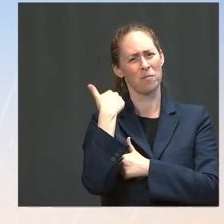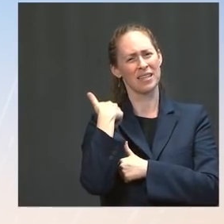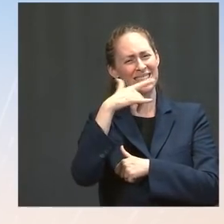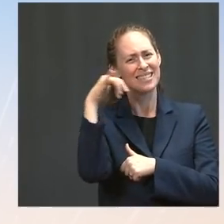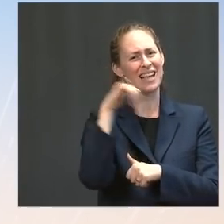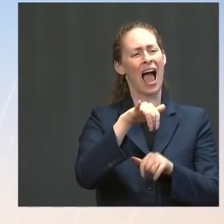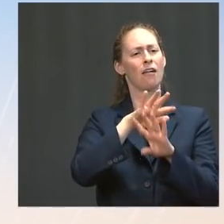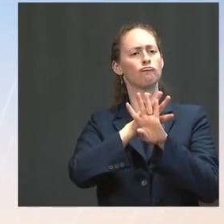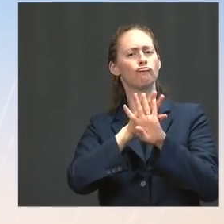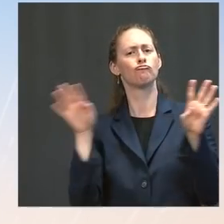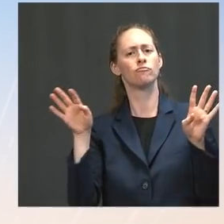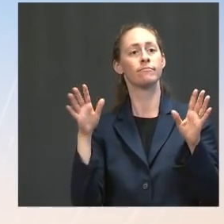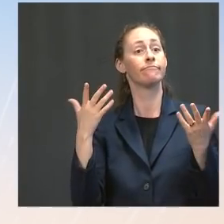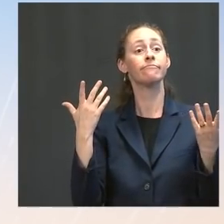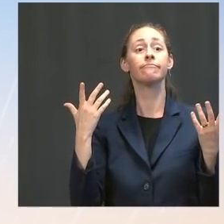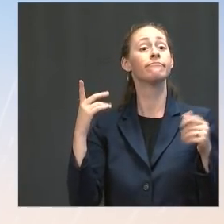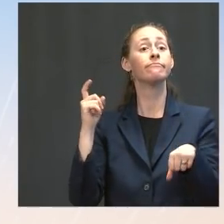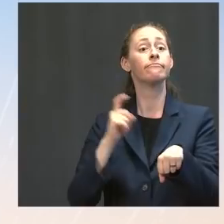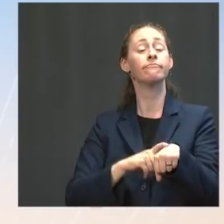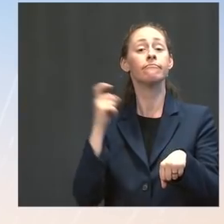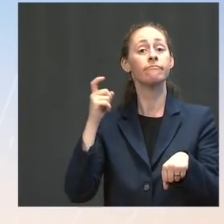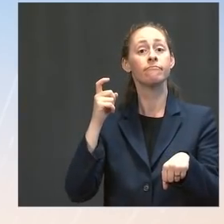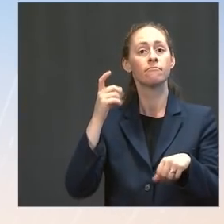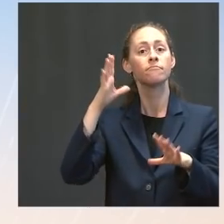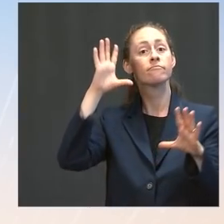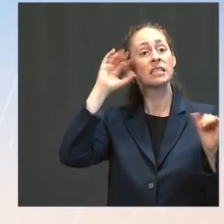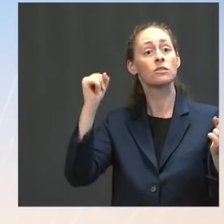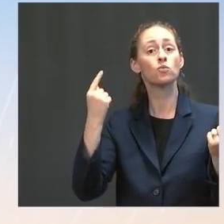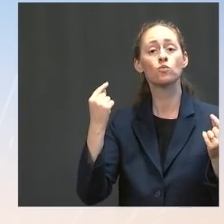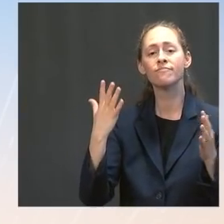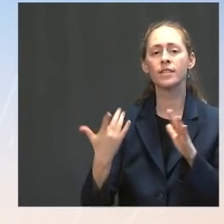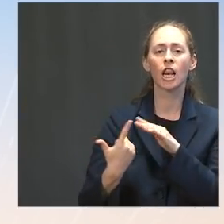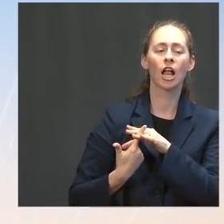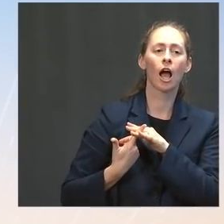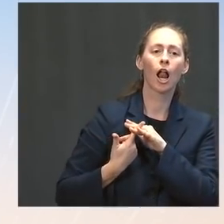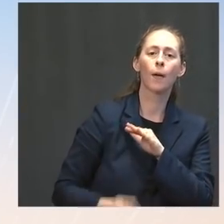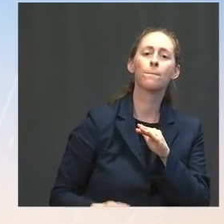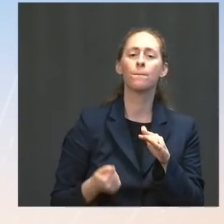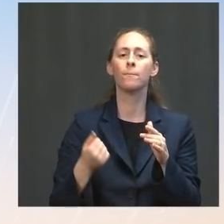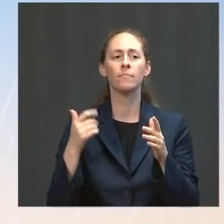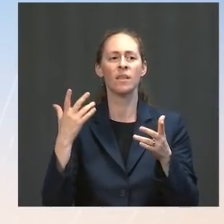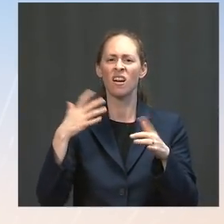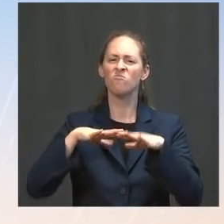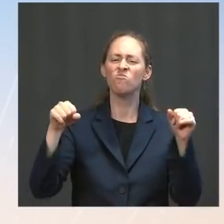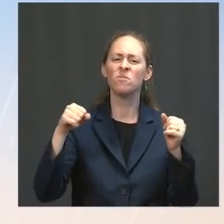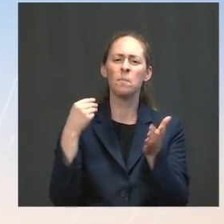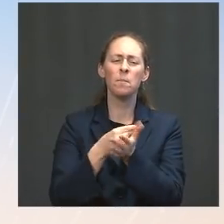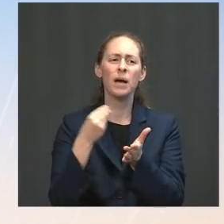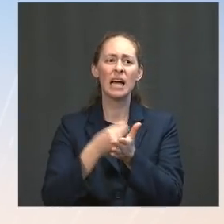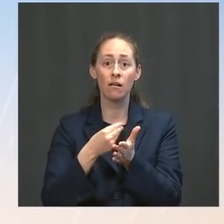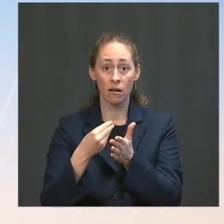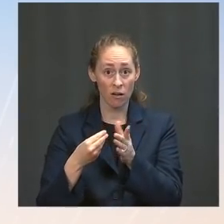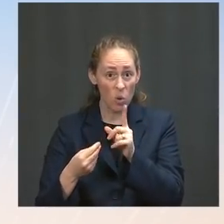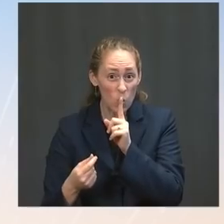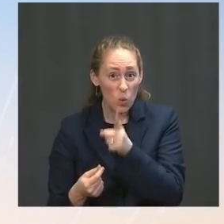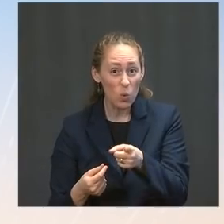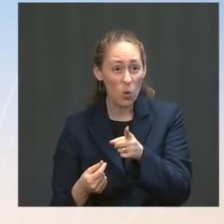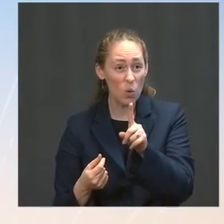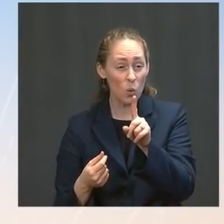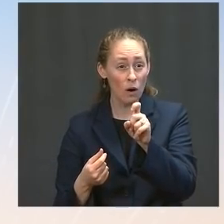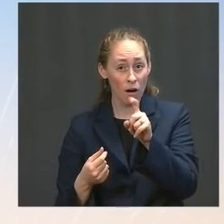8? I have not seen that report, but I would note we just put out the guidance, the CDC just put out the